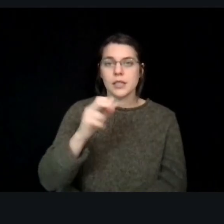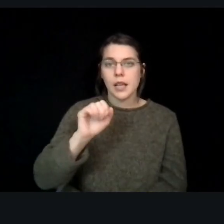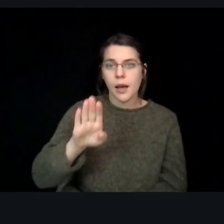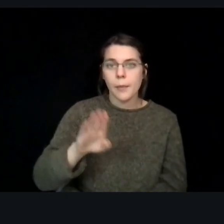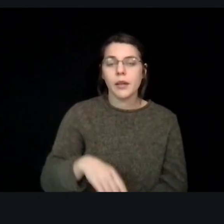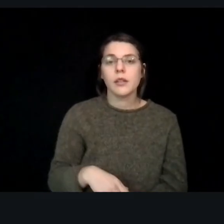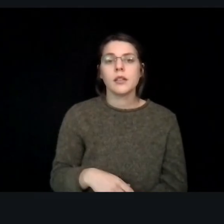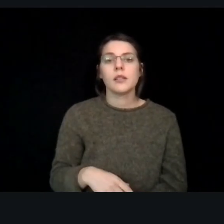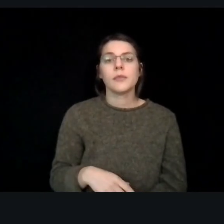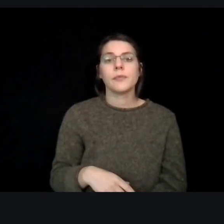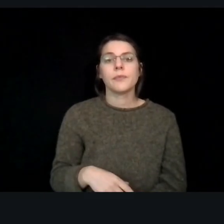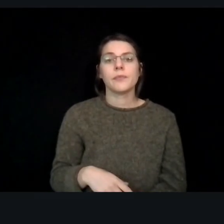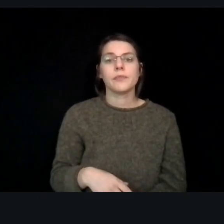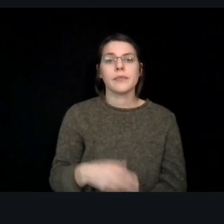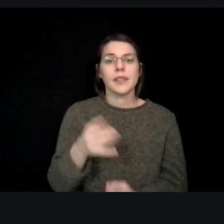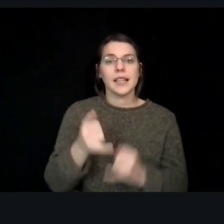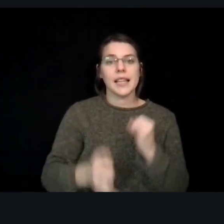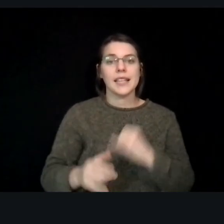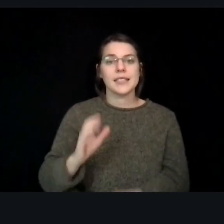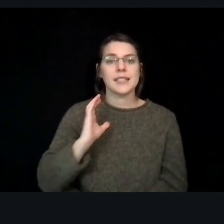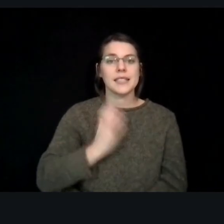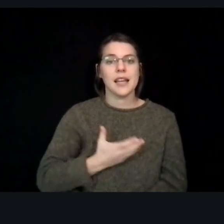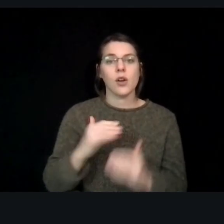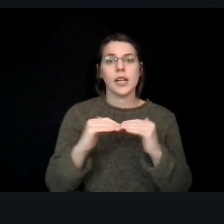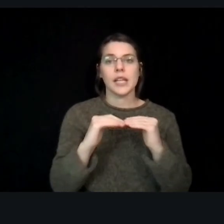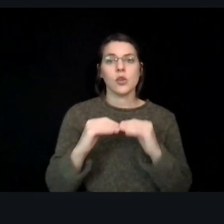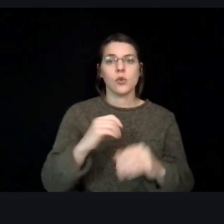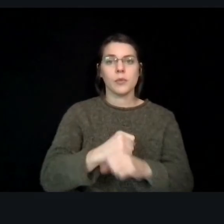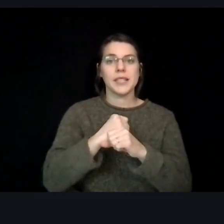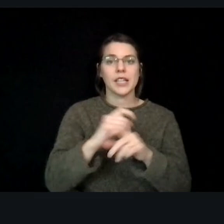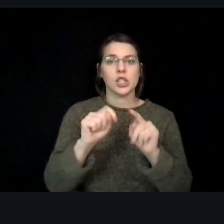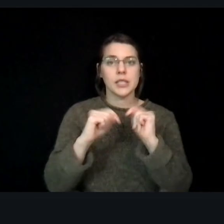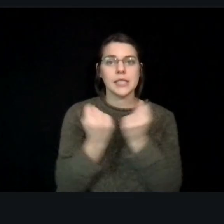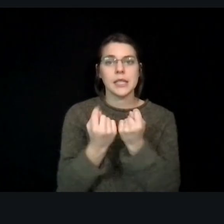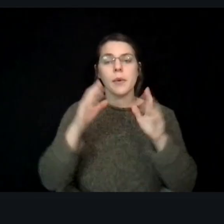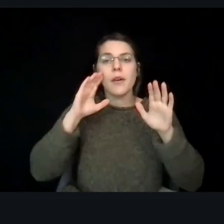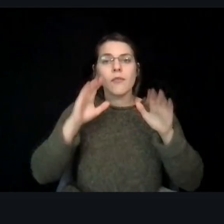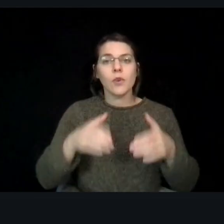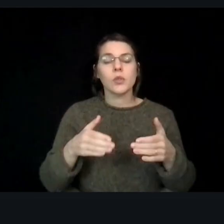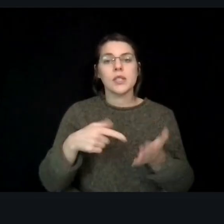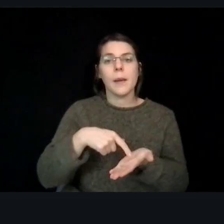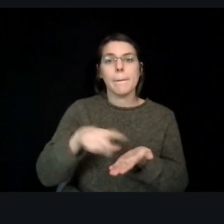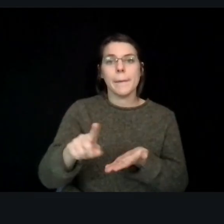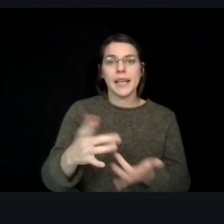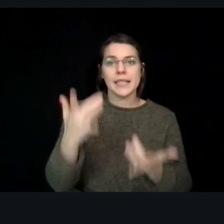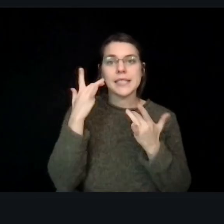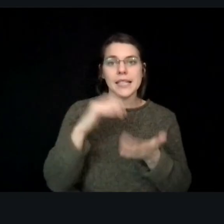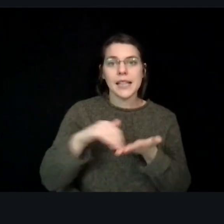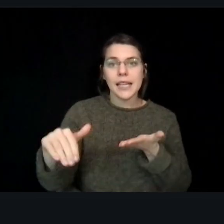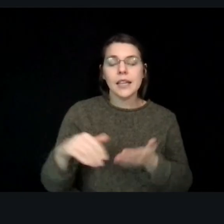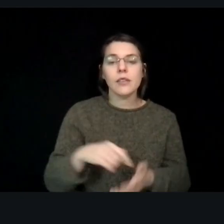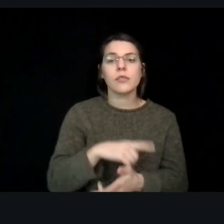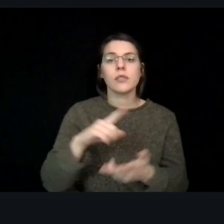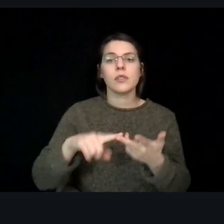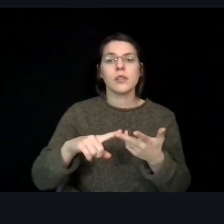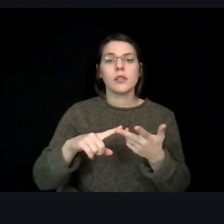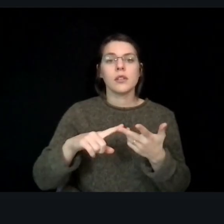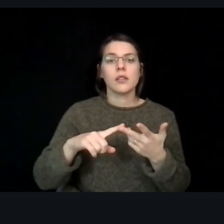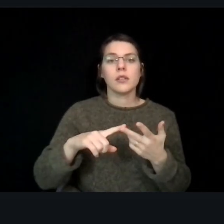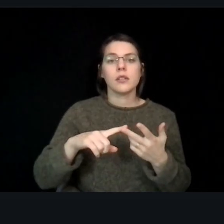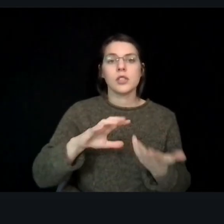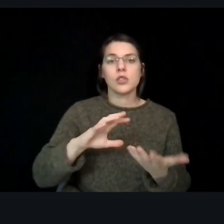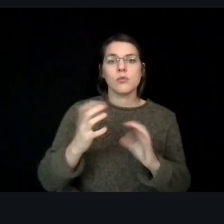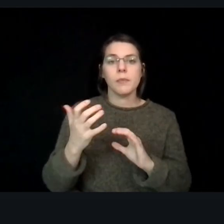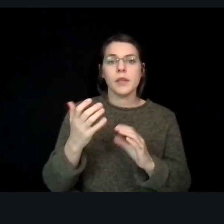Lastly, our Equal Protection team focuses on paid sick leave, disruptive properties appeals,